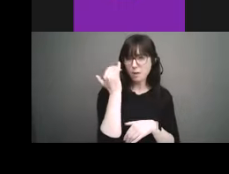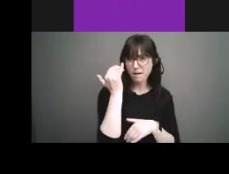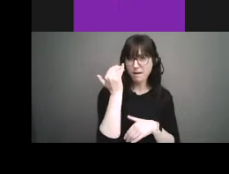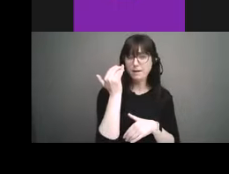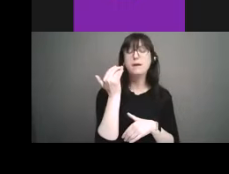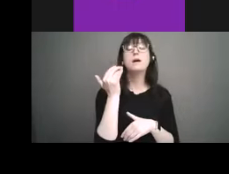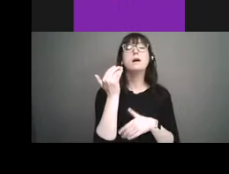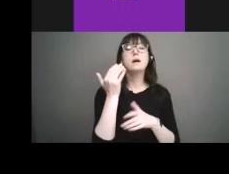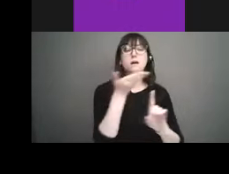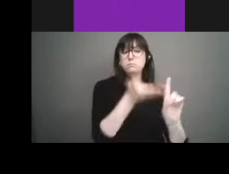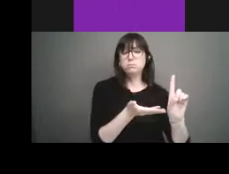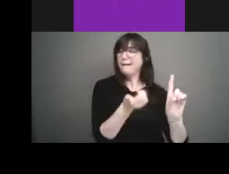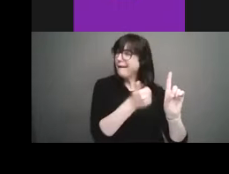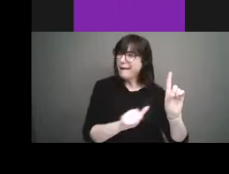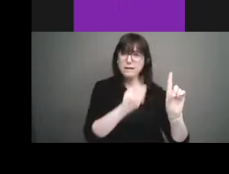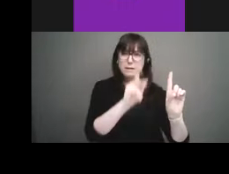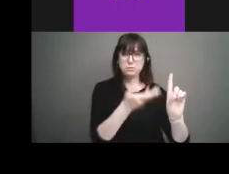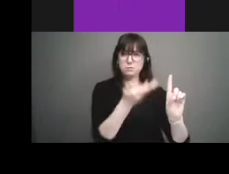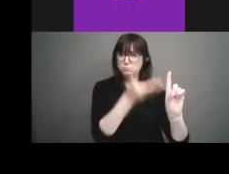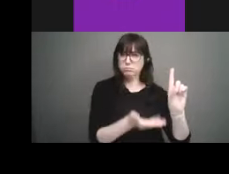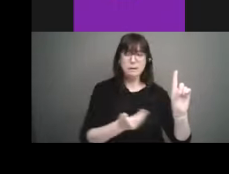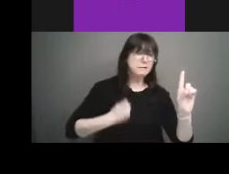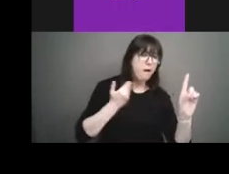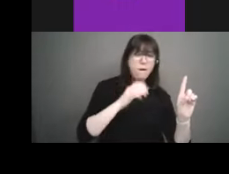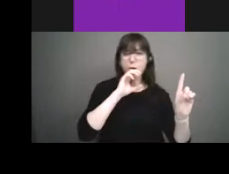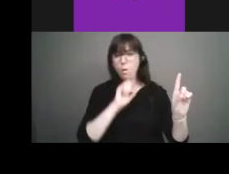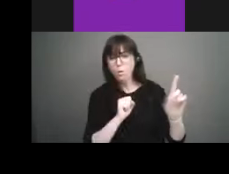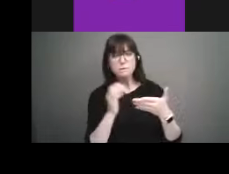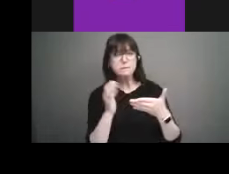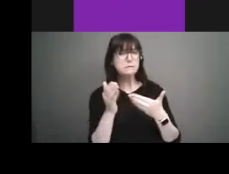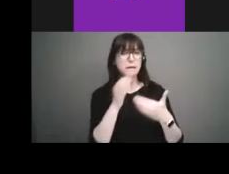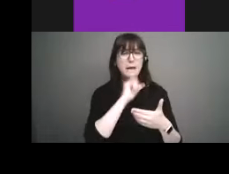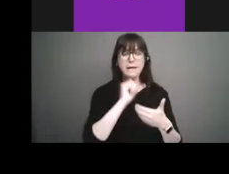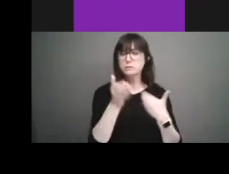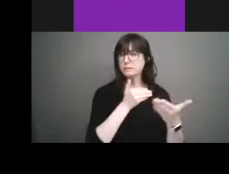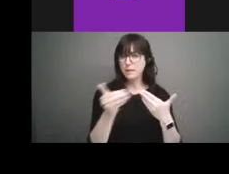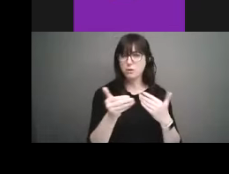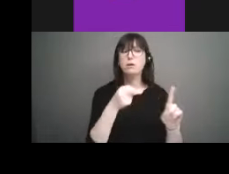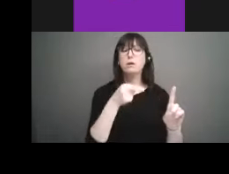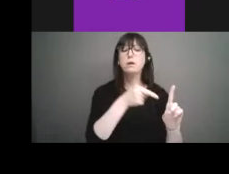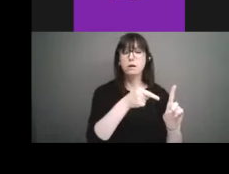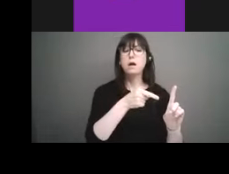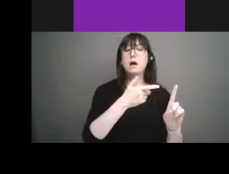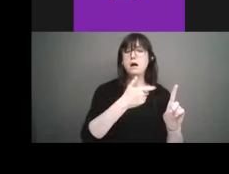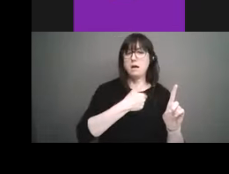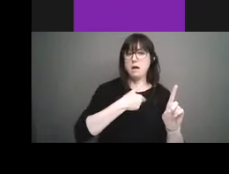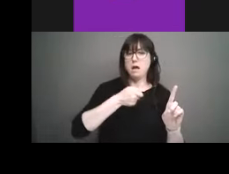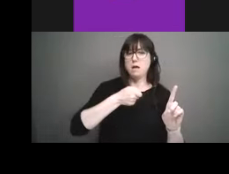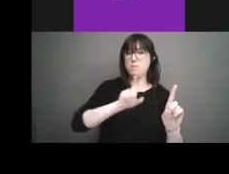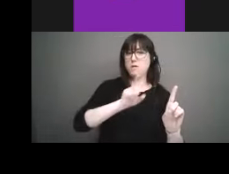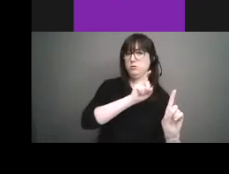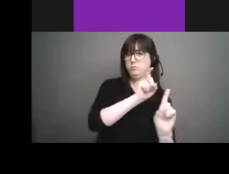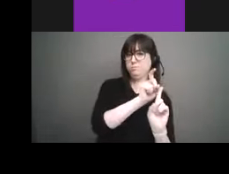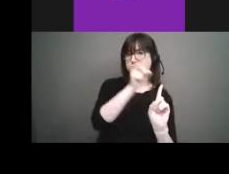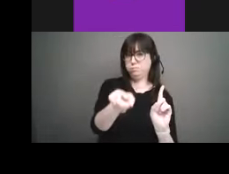a person, any person, doesn't matter if you're young or old, can grant the authority to a trusted